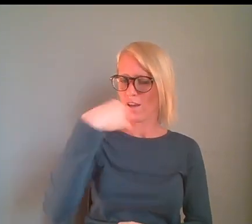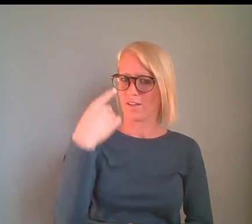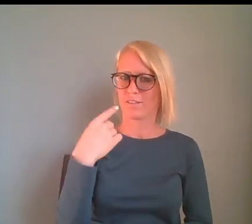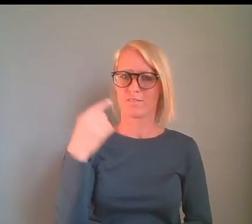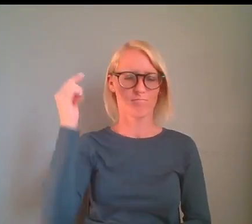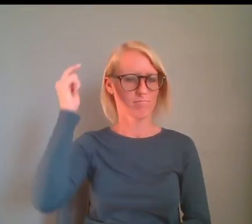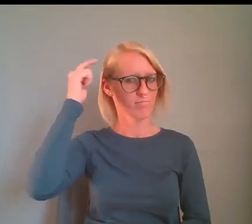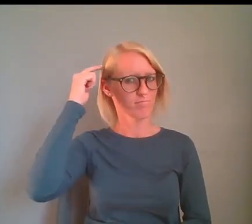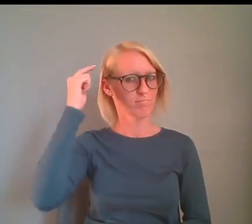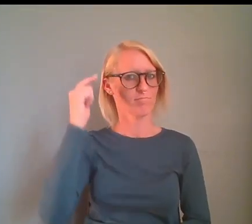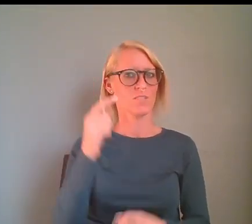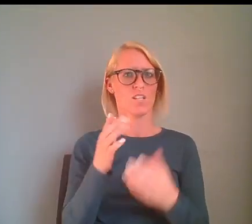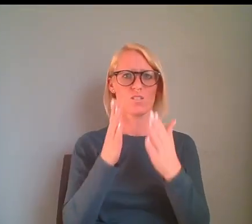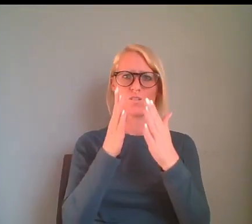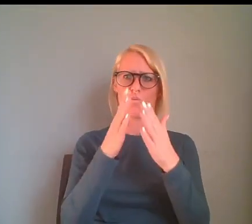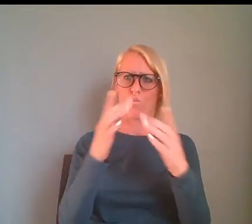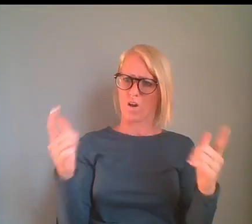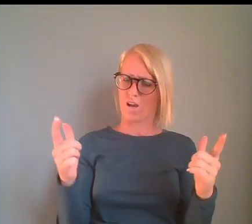wide.